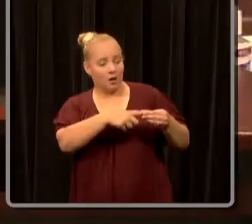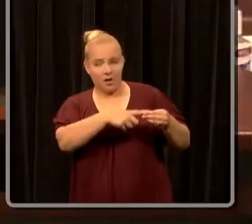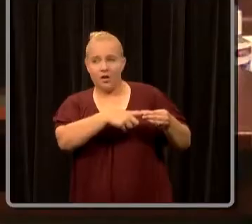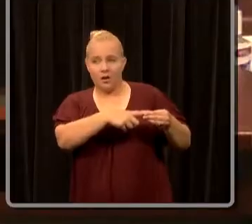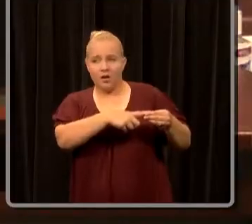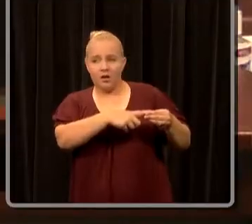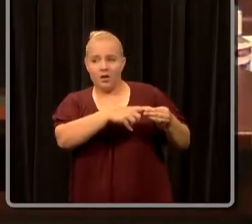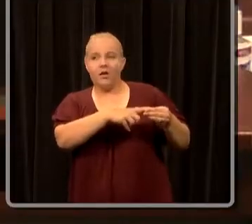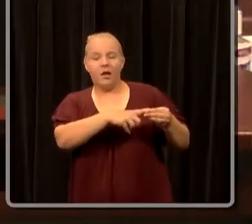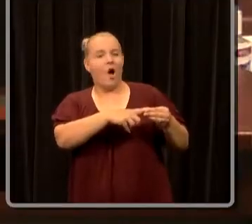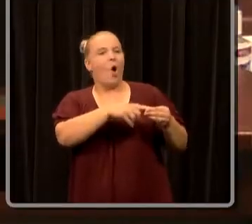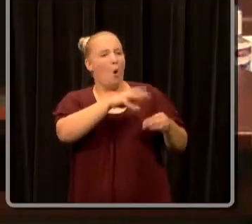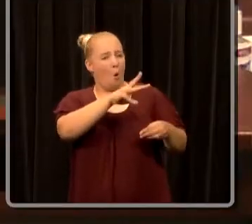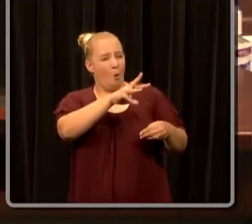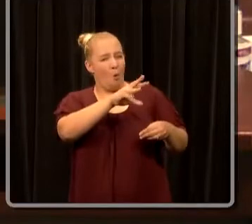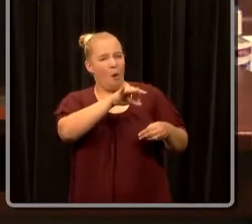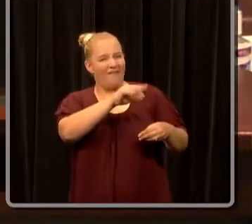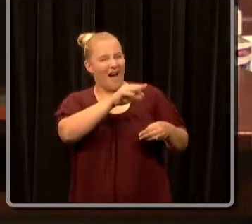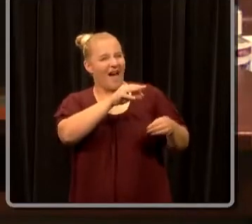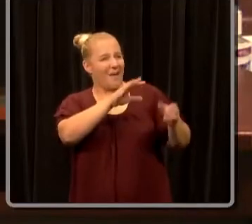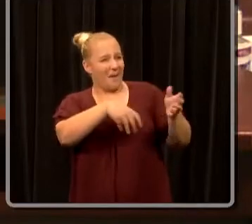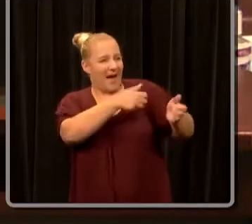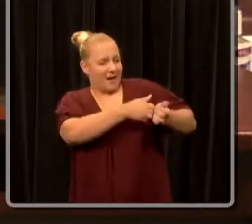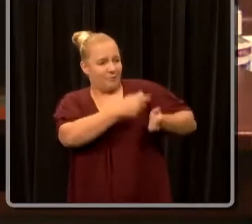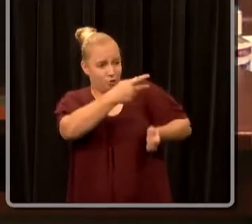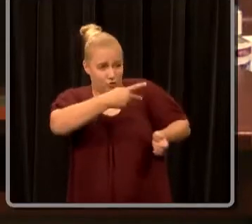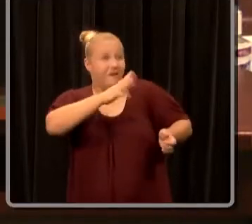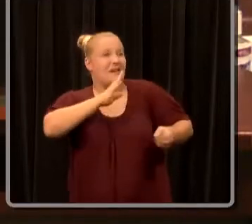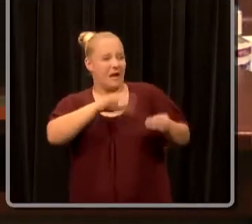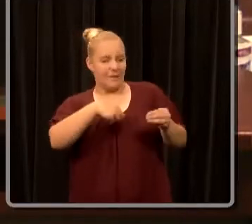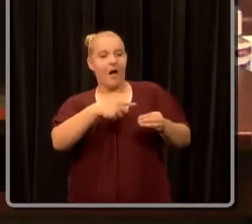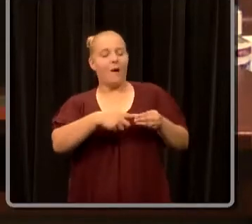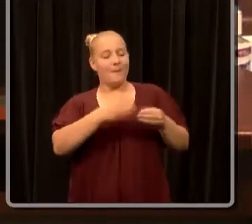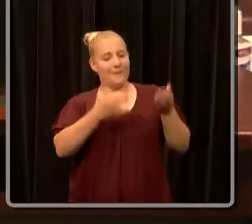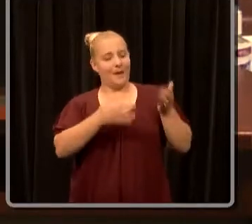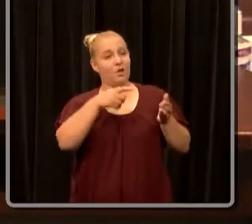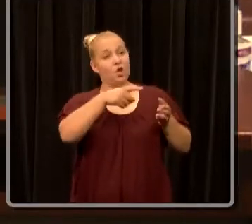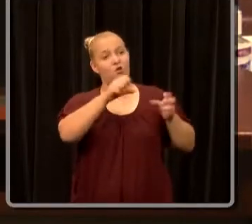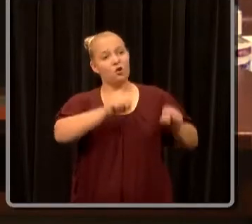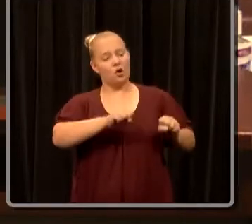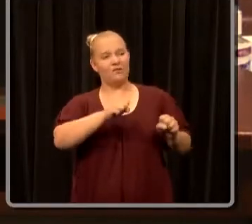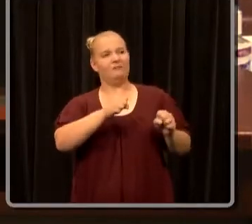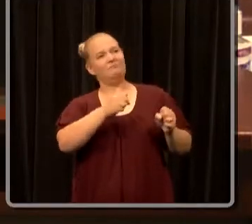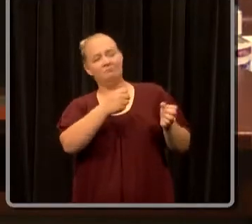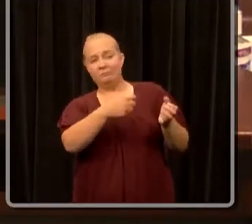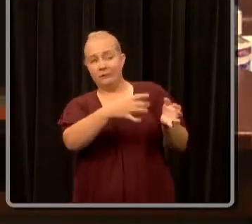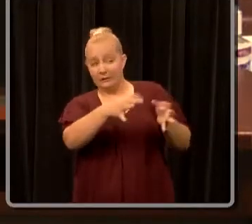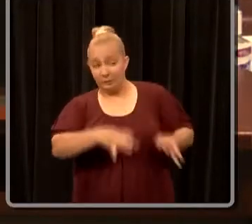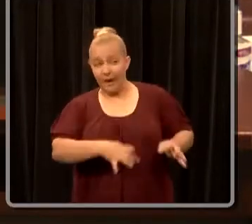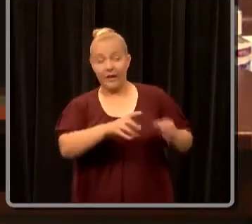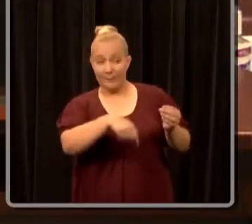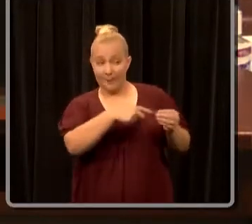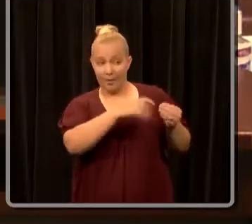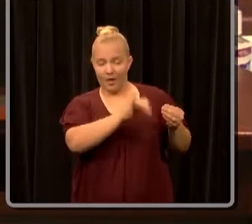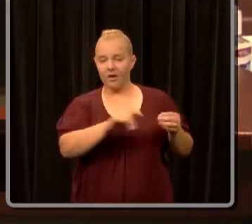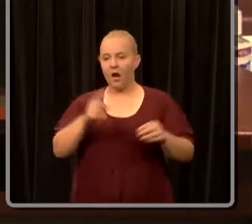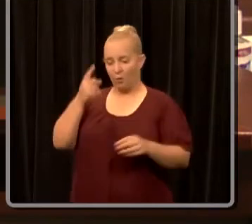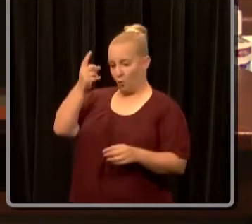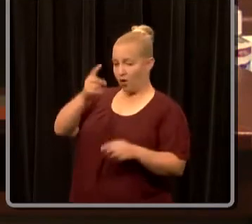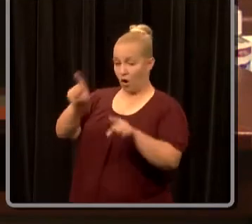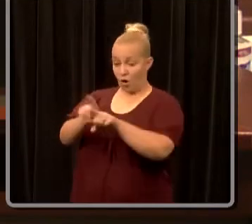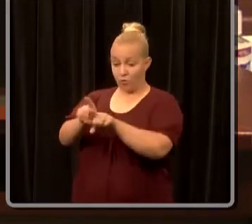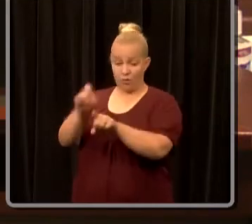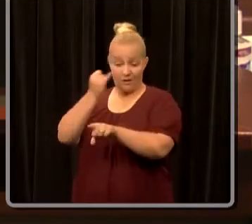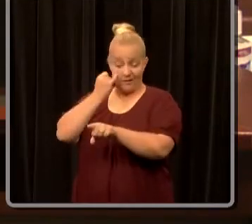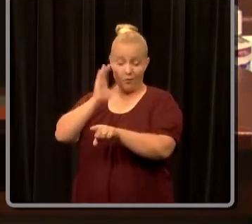day. I think it was a Wi-Fi backup, if I remember right, that you and I talked about. So maybe you could visit about that. And then I wonder just also if